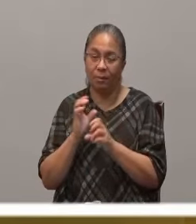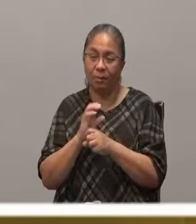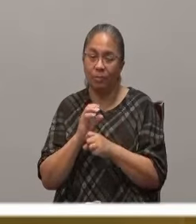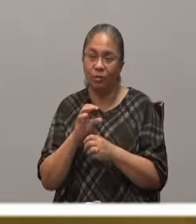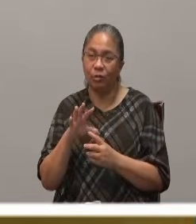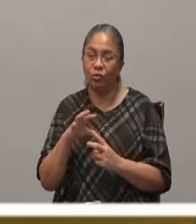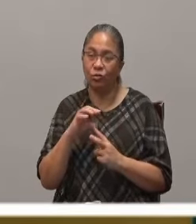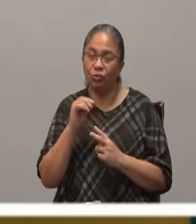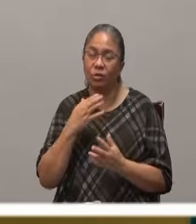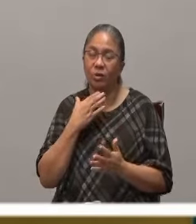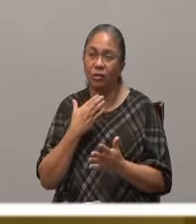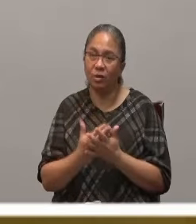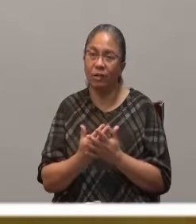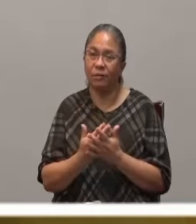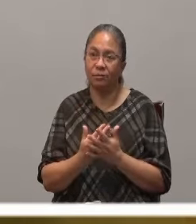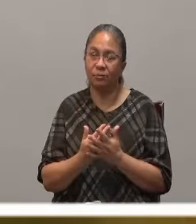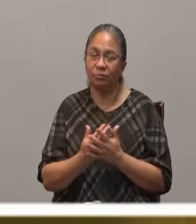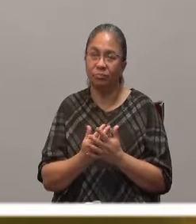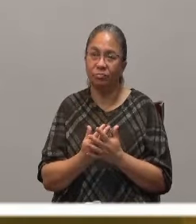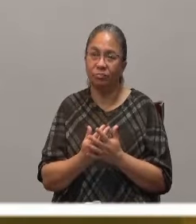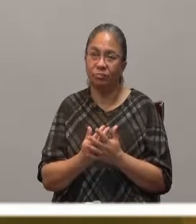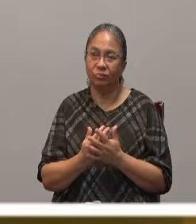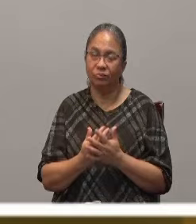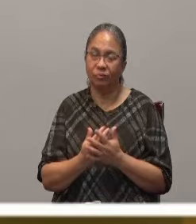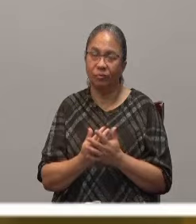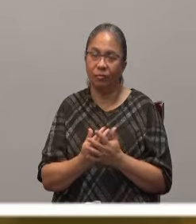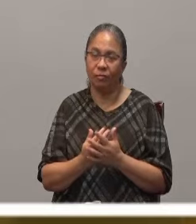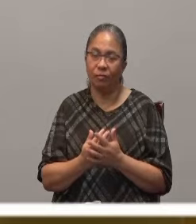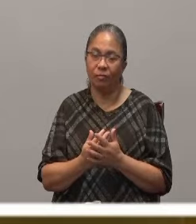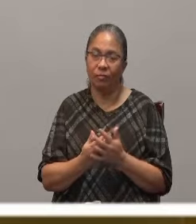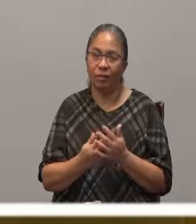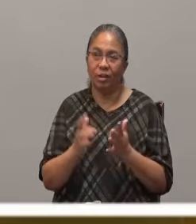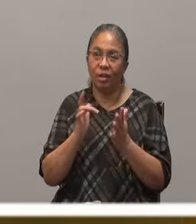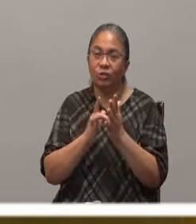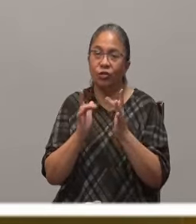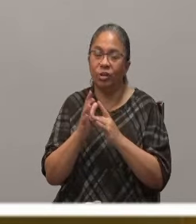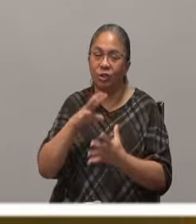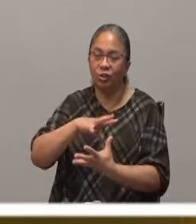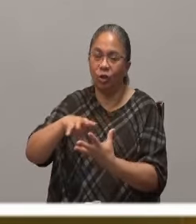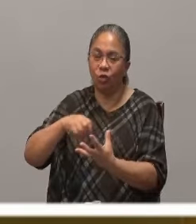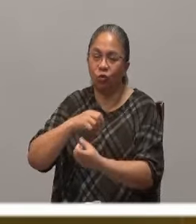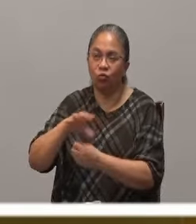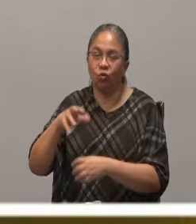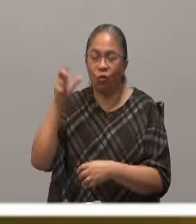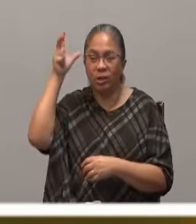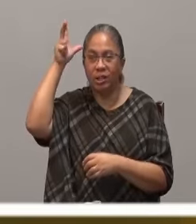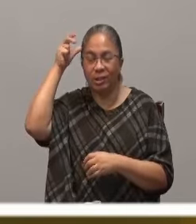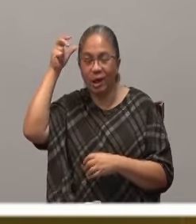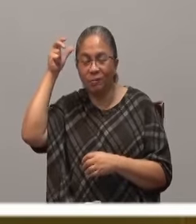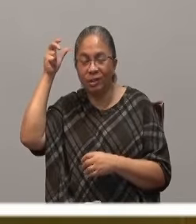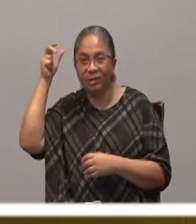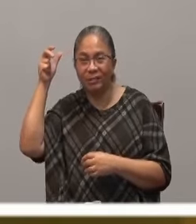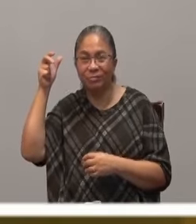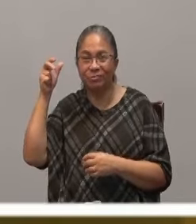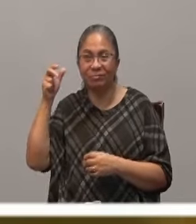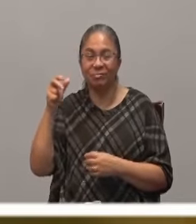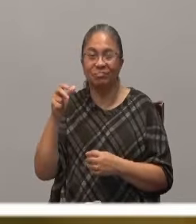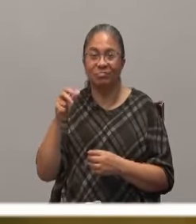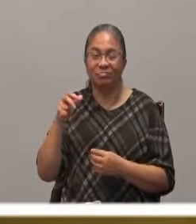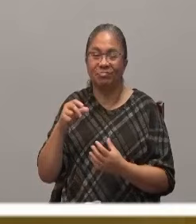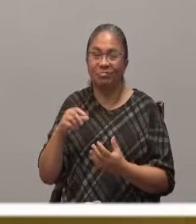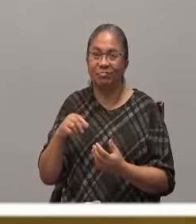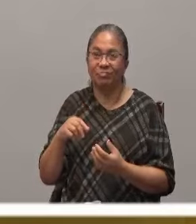Jesus has despoiled the house of the strong man. He both tie him up and burgle his